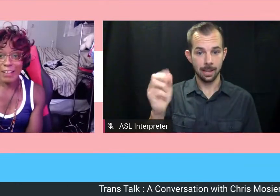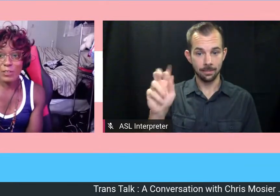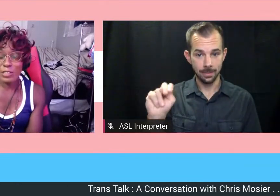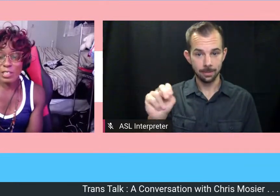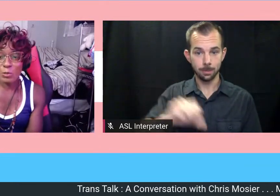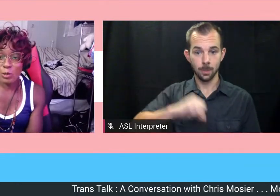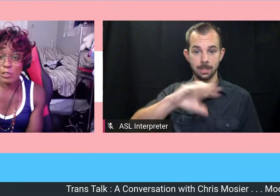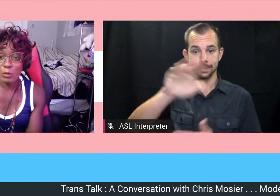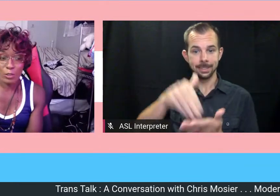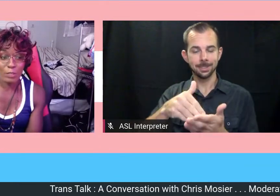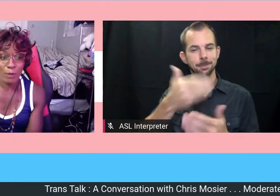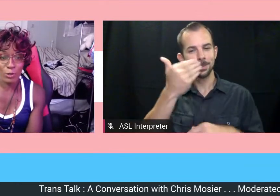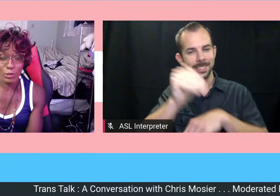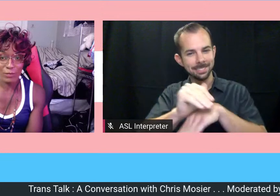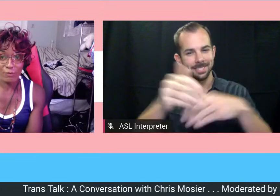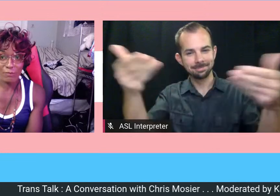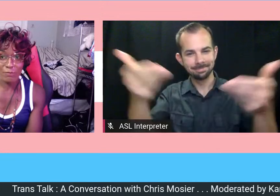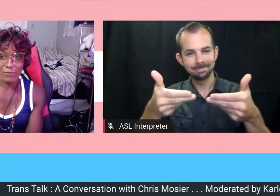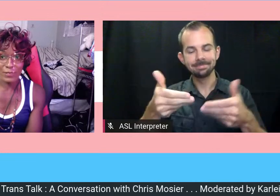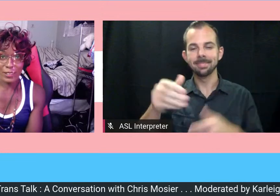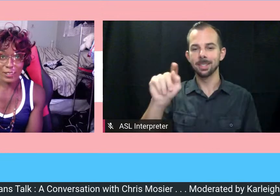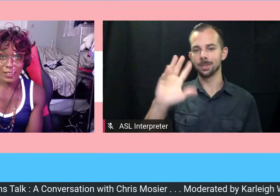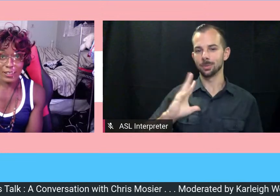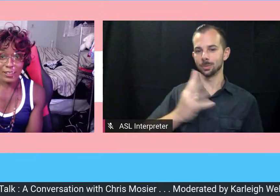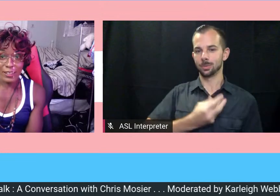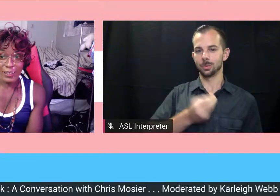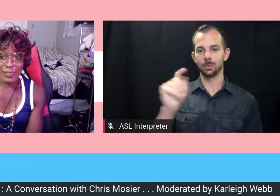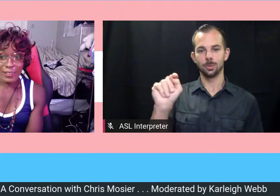a conversation with Chris Mosier.